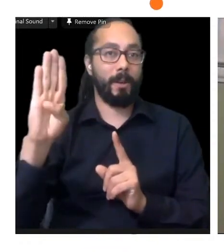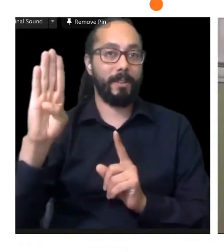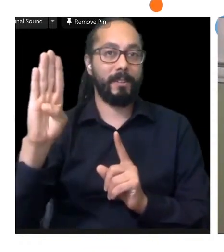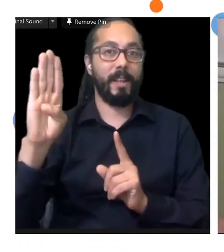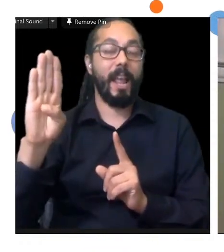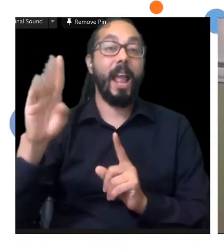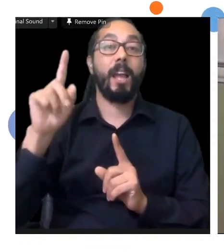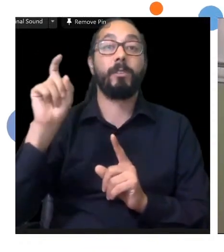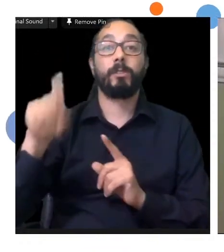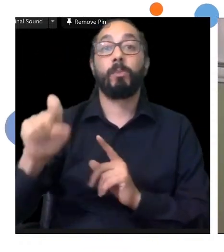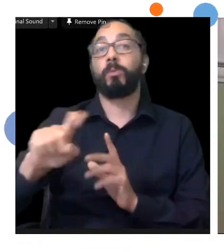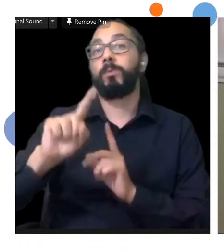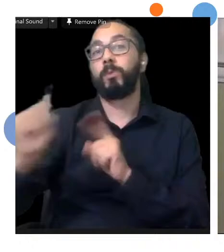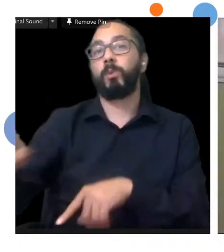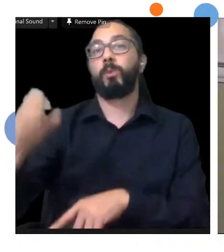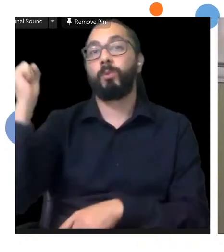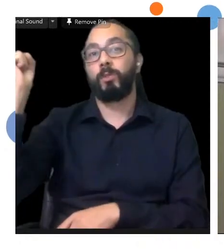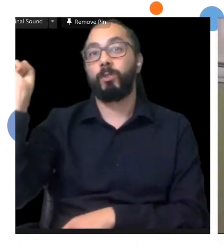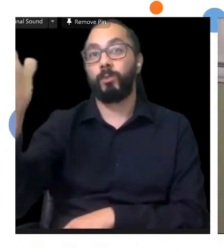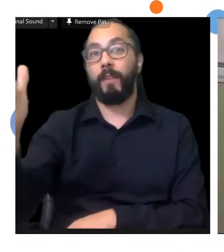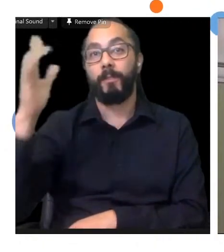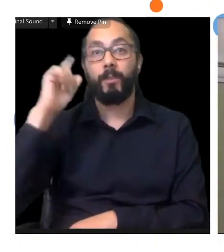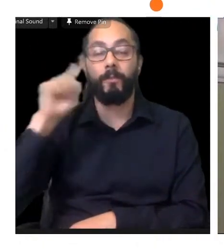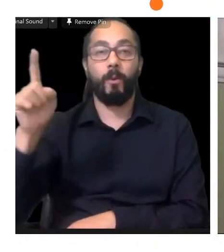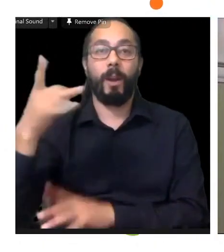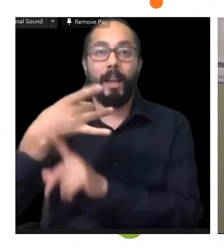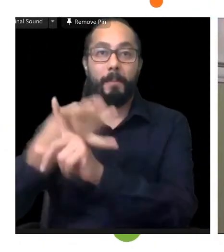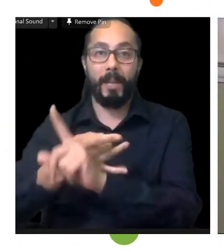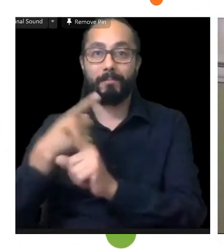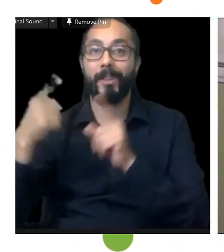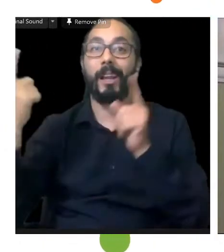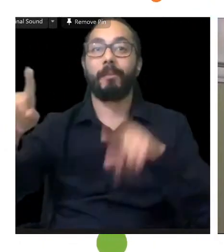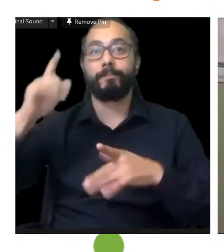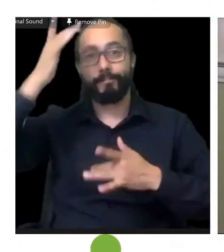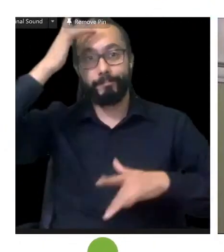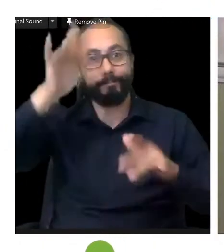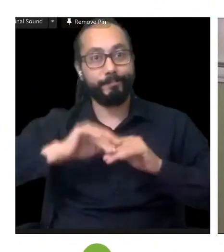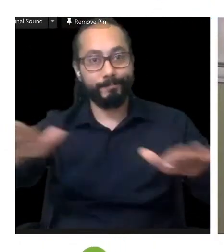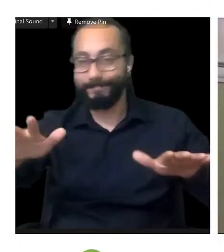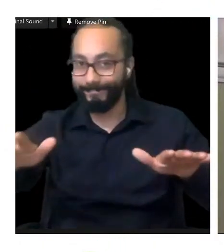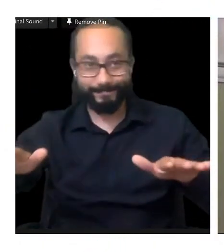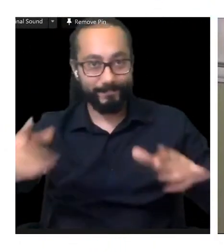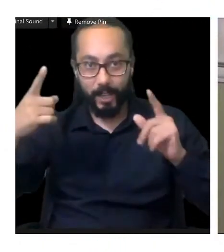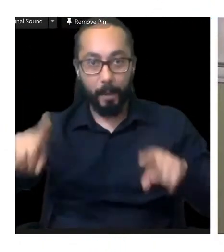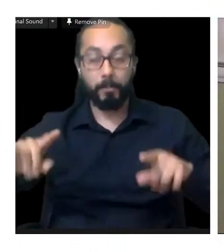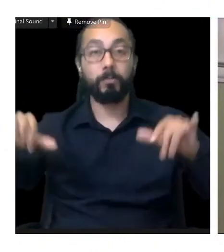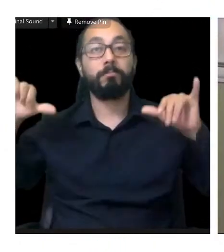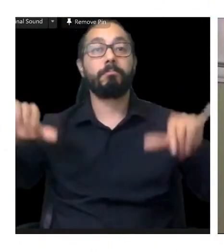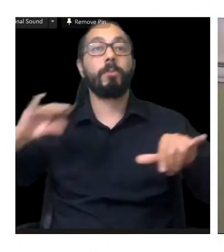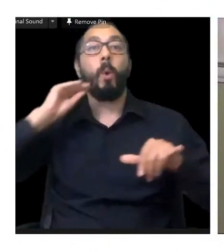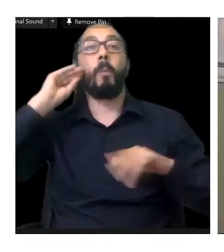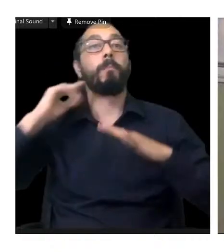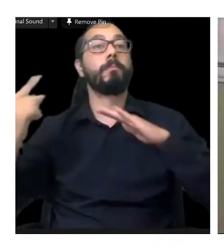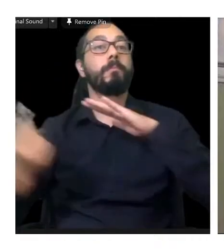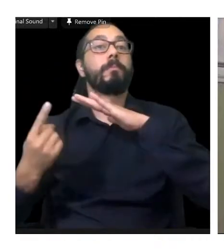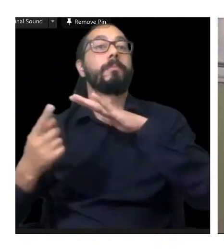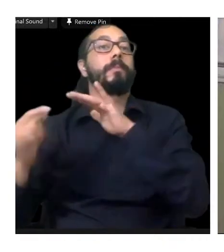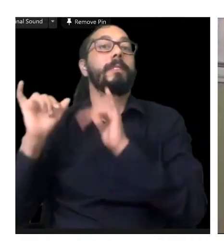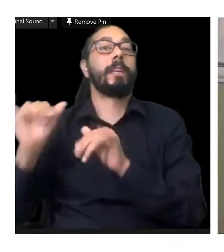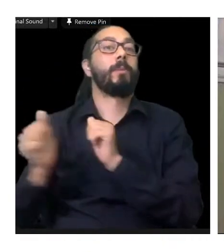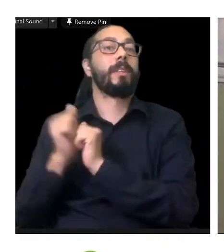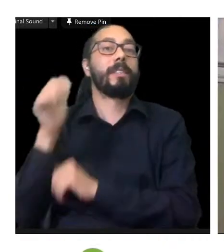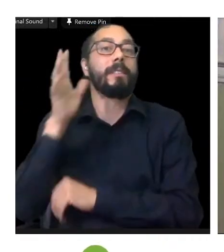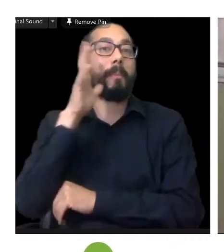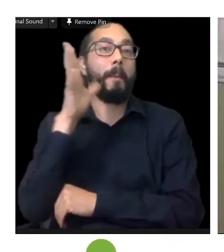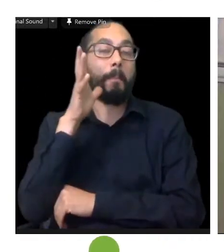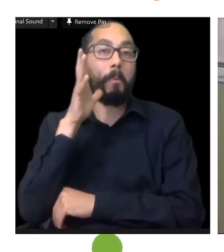for 8 months. Because of the pandemic, that didn't happen. And so he was able to be home quarantining, to be closer to his mom. And so